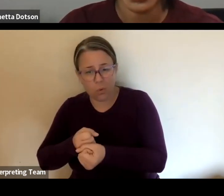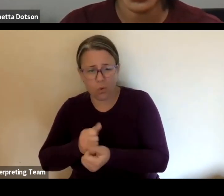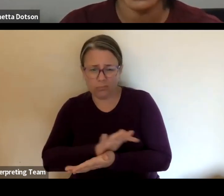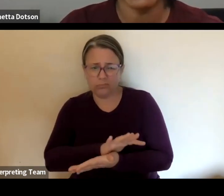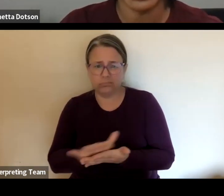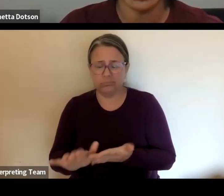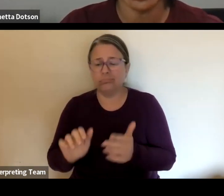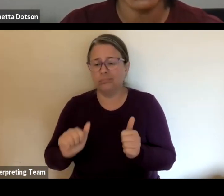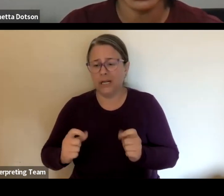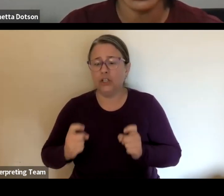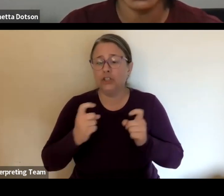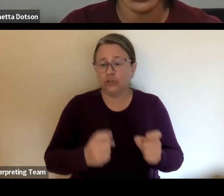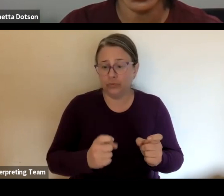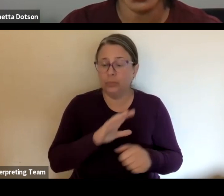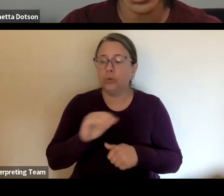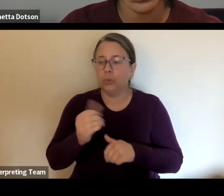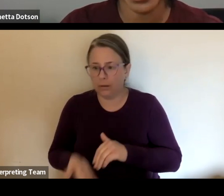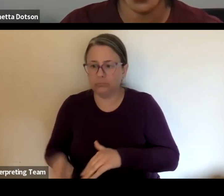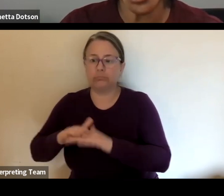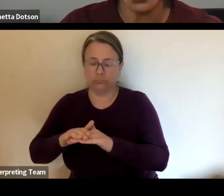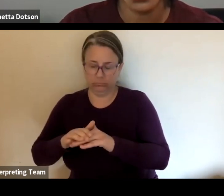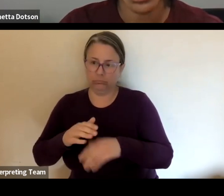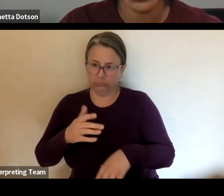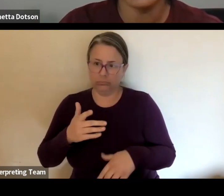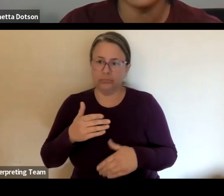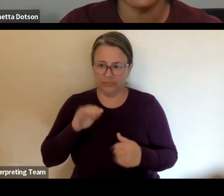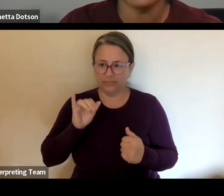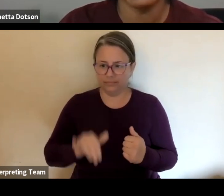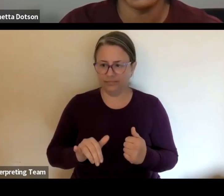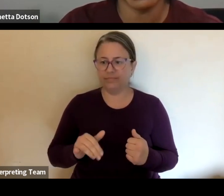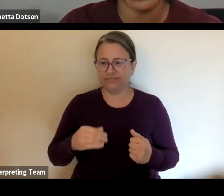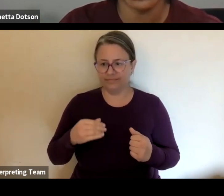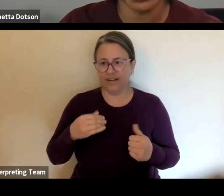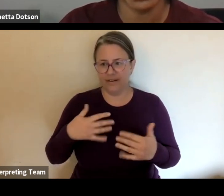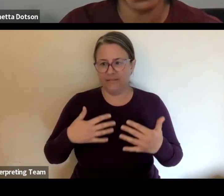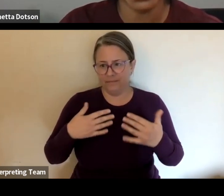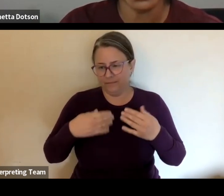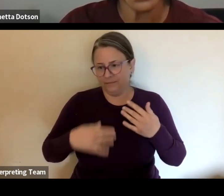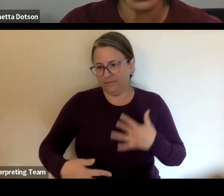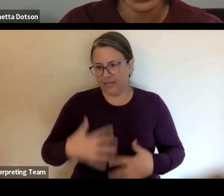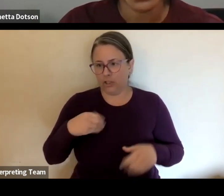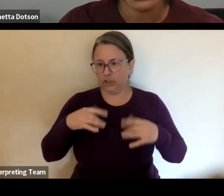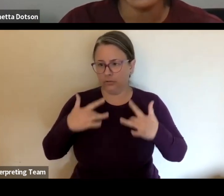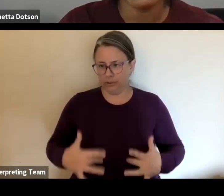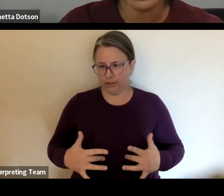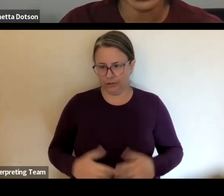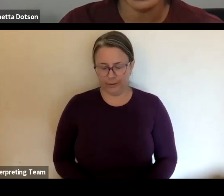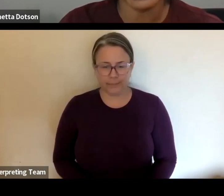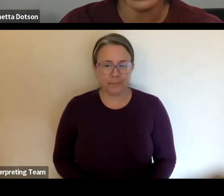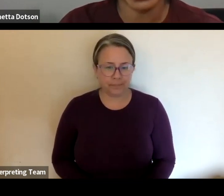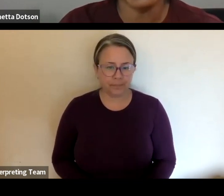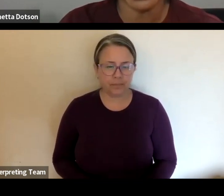the environment and the biological mechanisms interact together to lead to mental